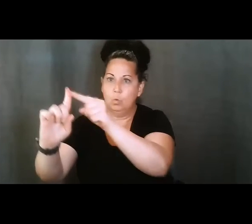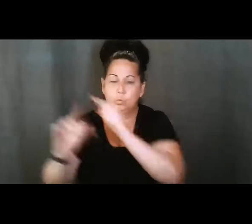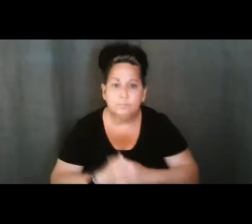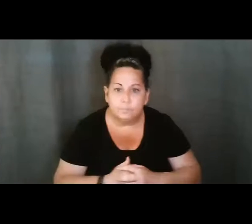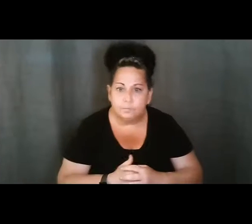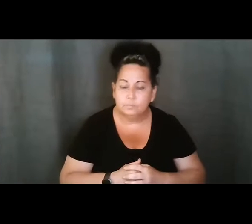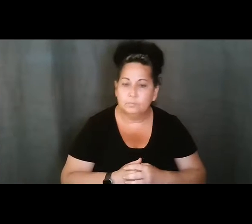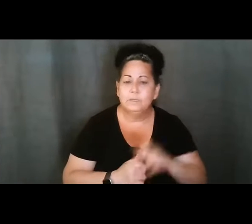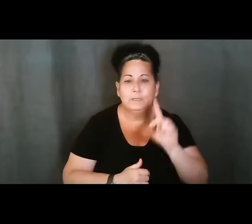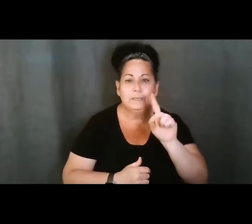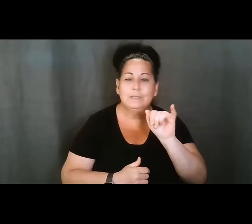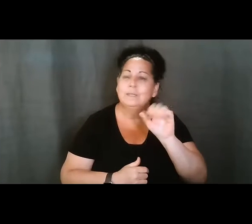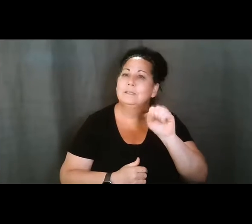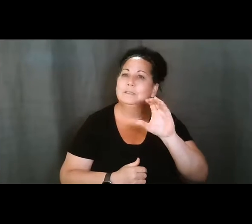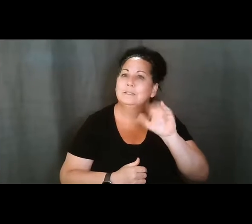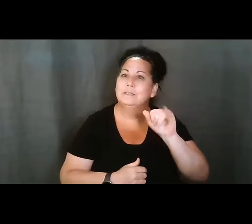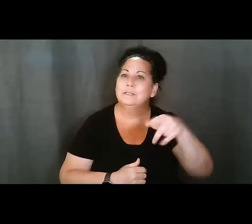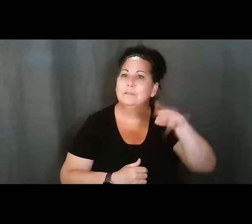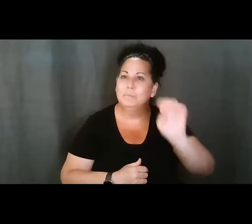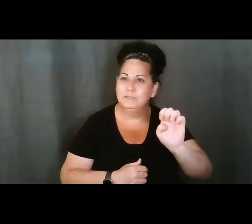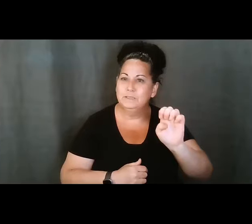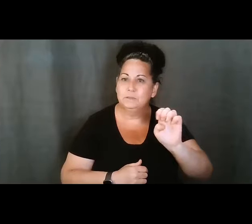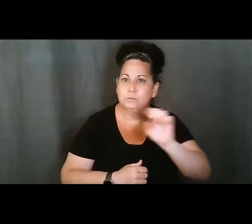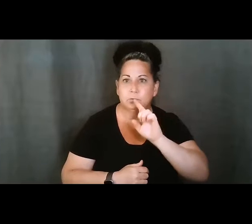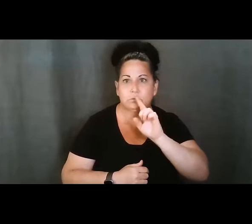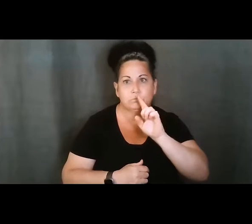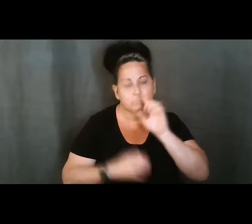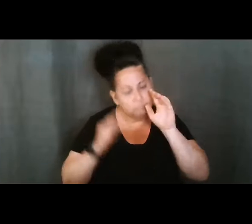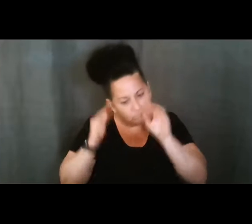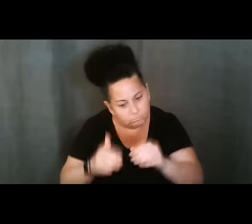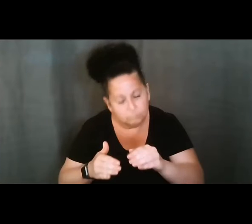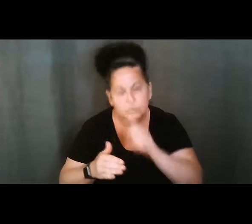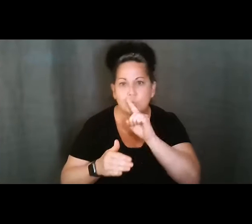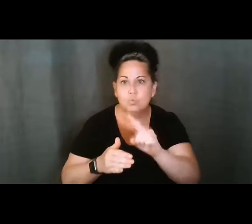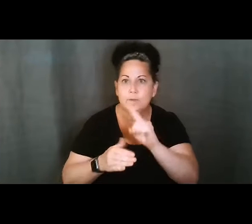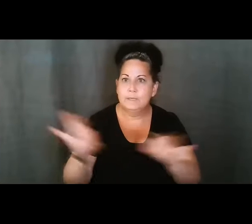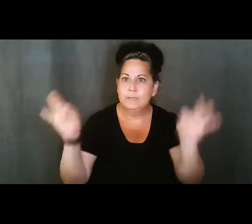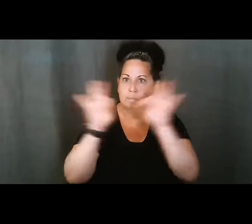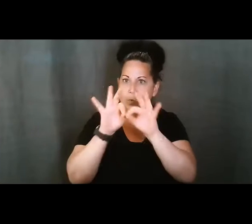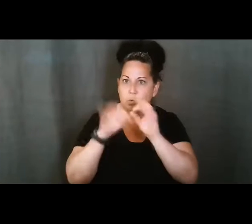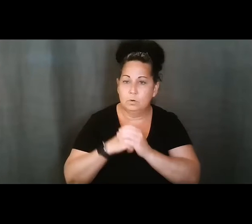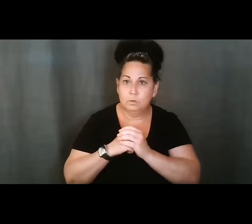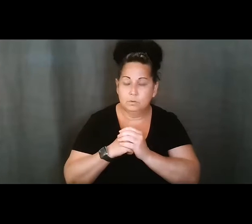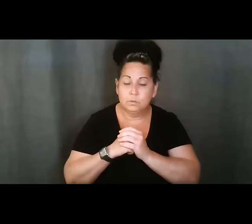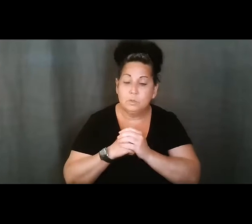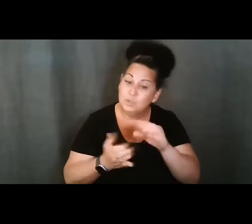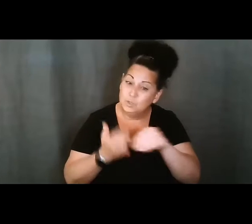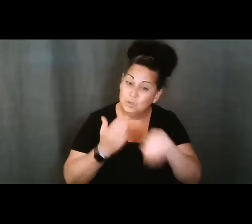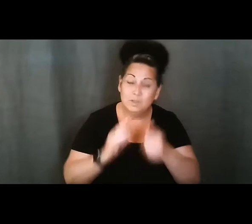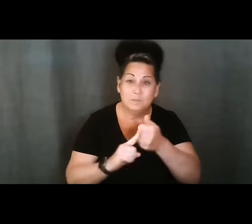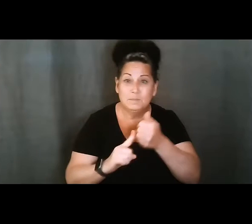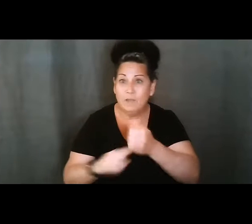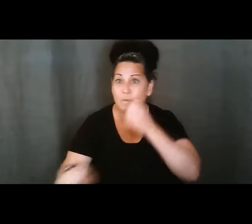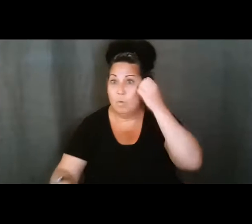discipline is so important because they're at home, you're at work, a lot of times schoolwork is not taking